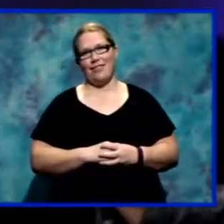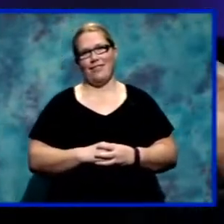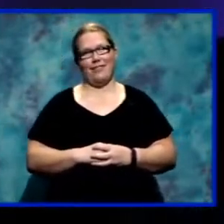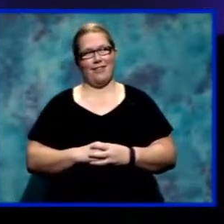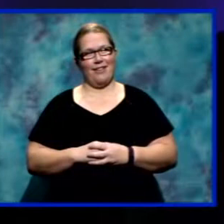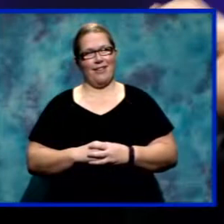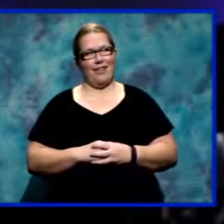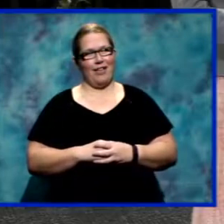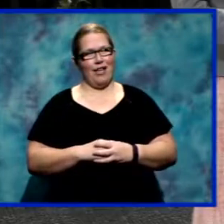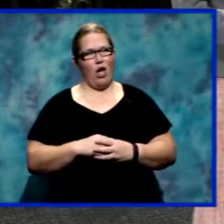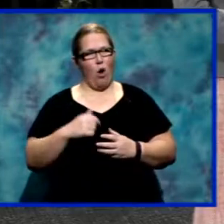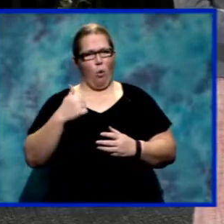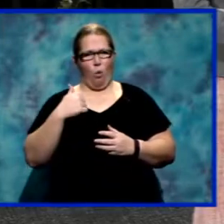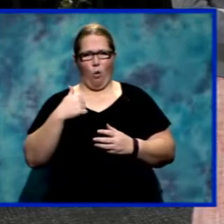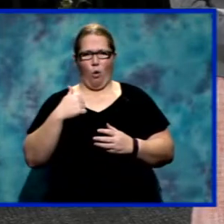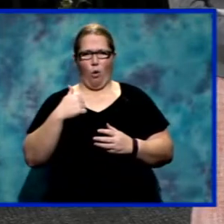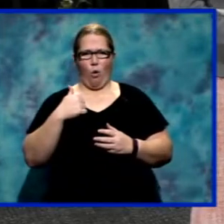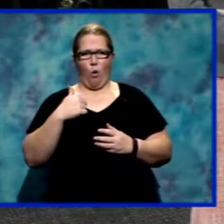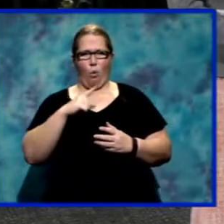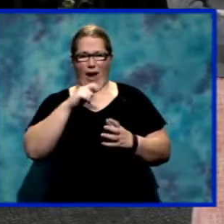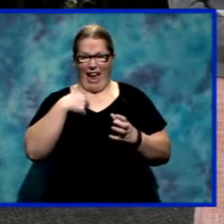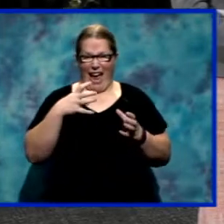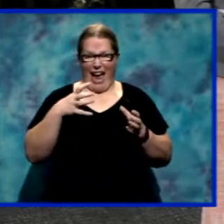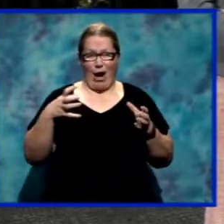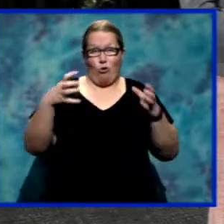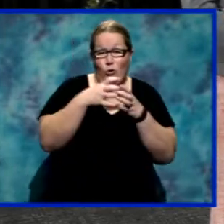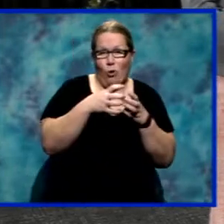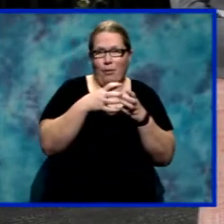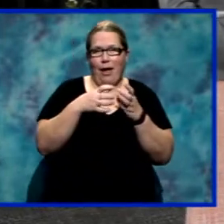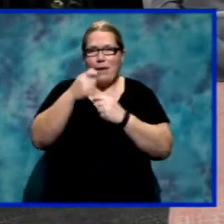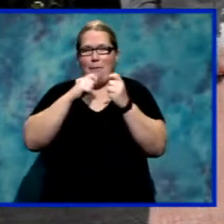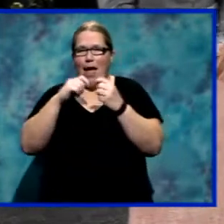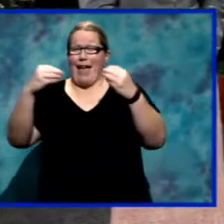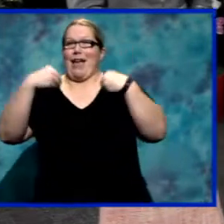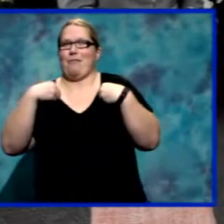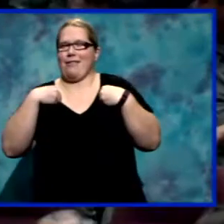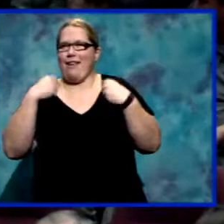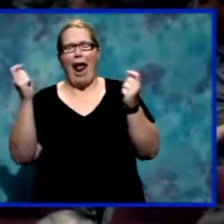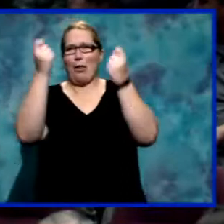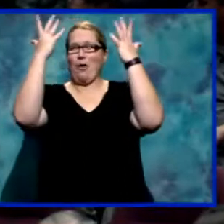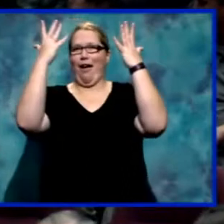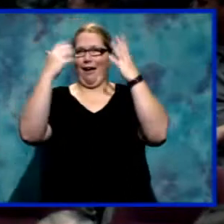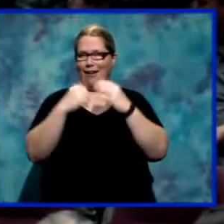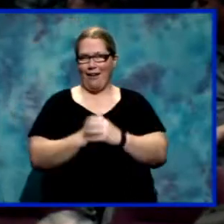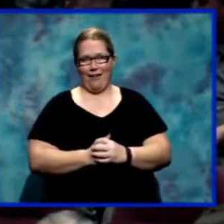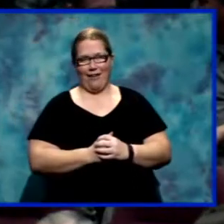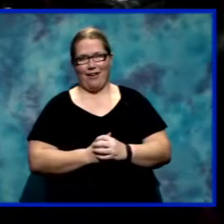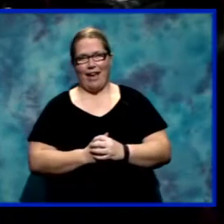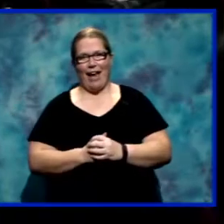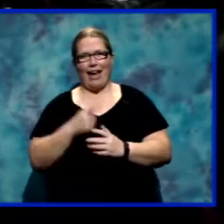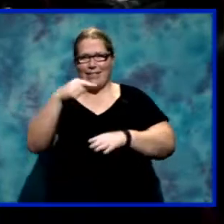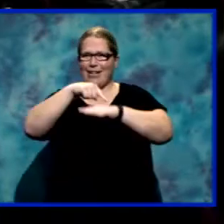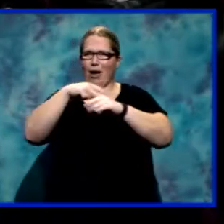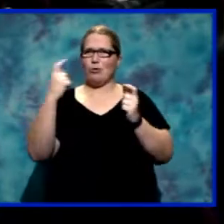we're going from being a group to a company. Hallelujah. And what it really is a time